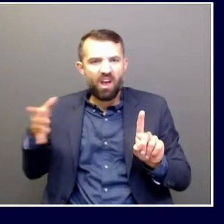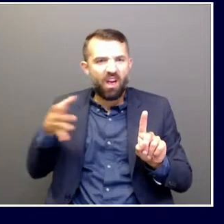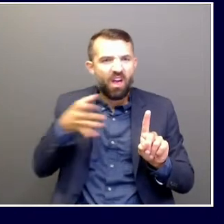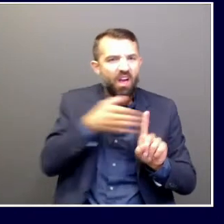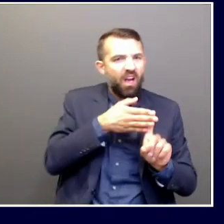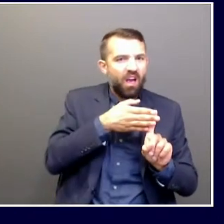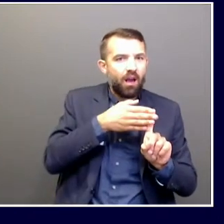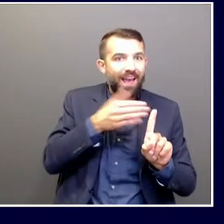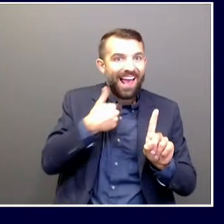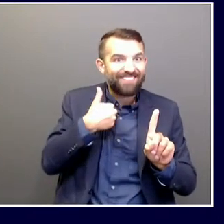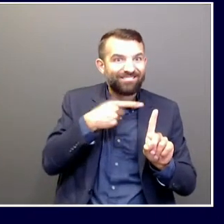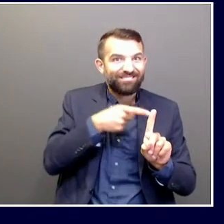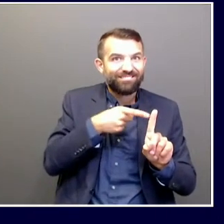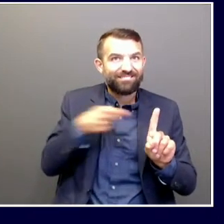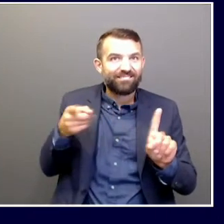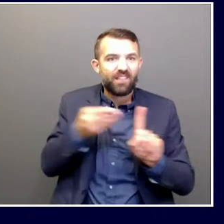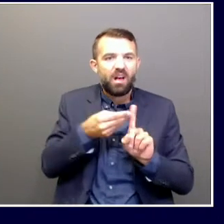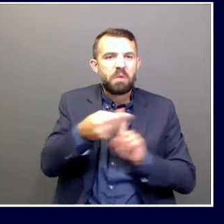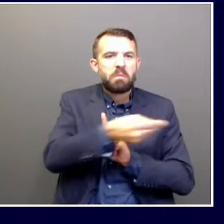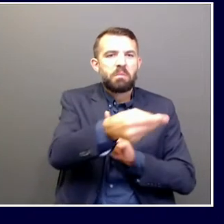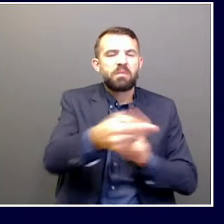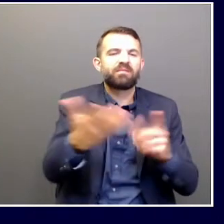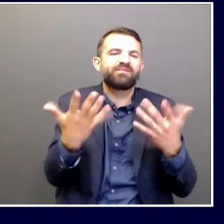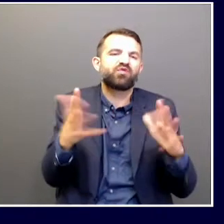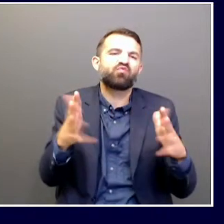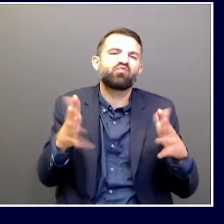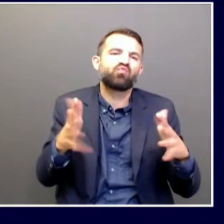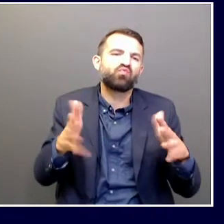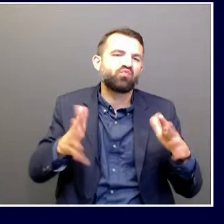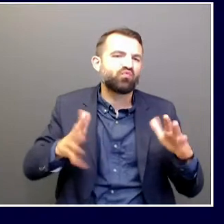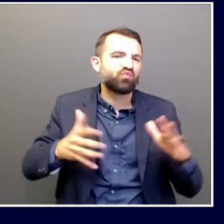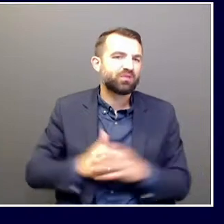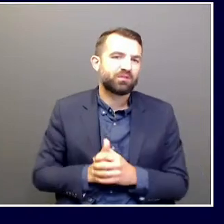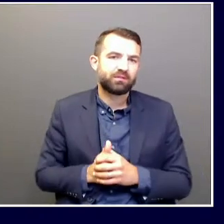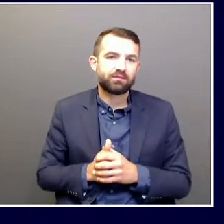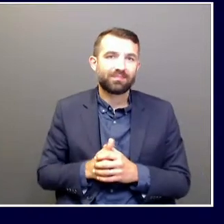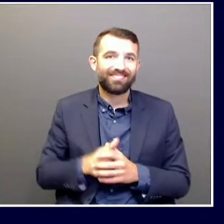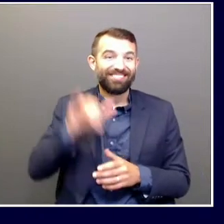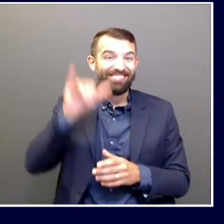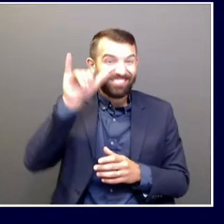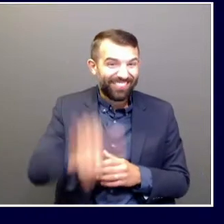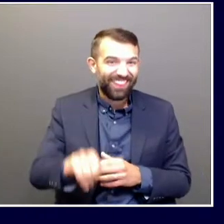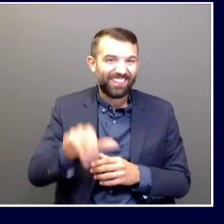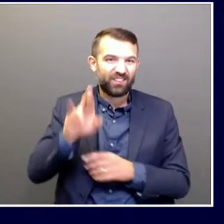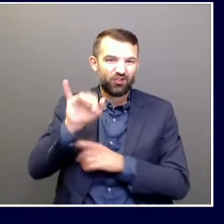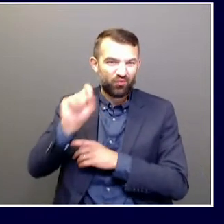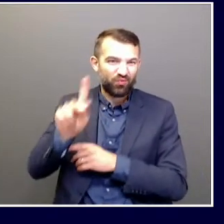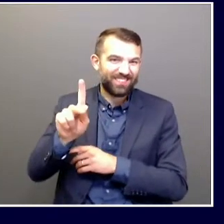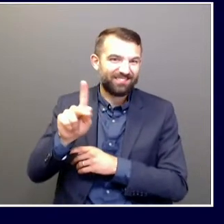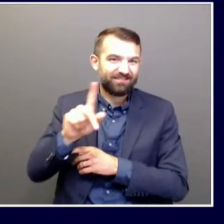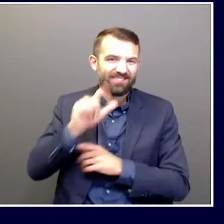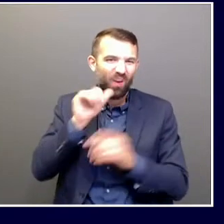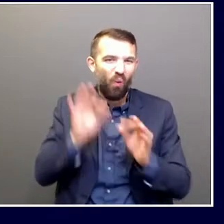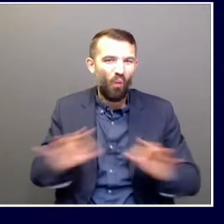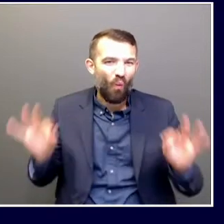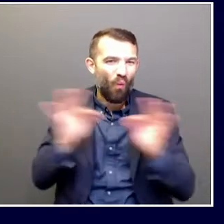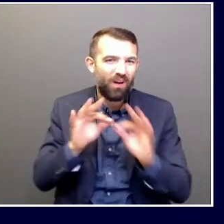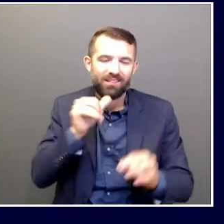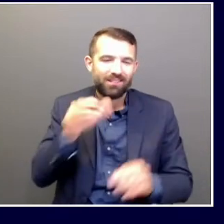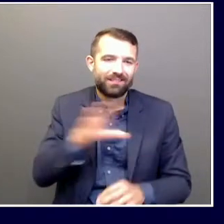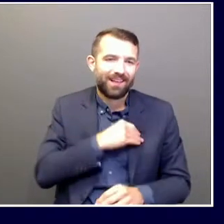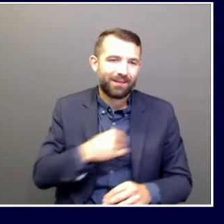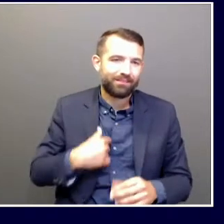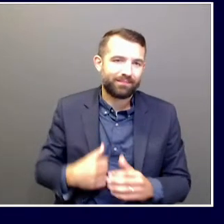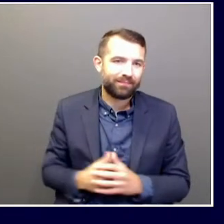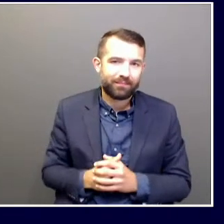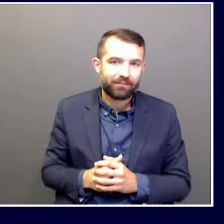are very vulnerable, people in your care. And that's the highest risk, and that's the danger we're trying to address there. Sure, and I'll